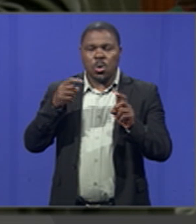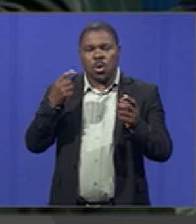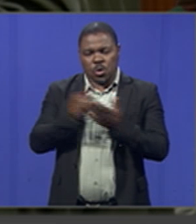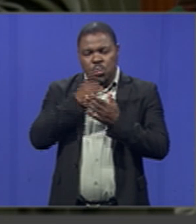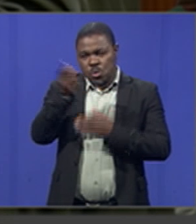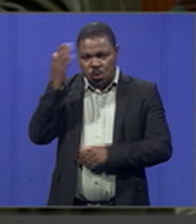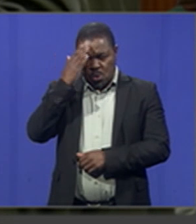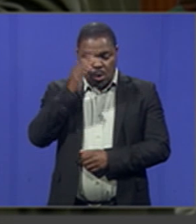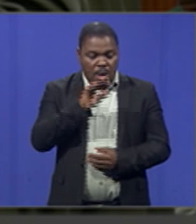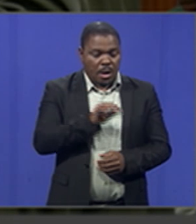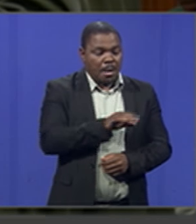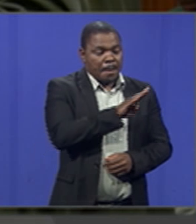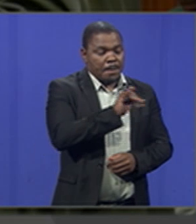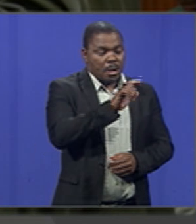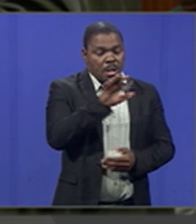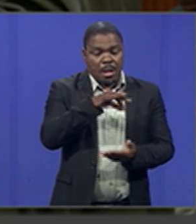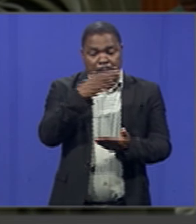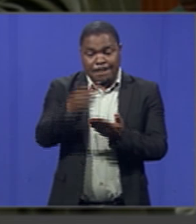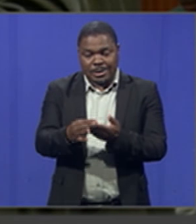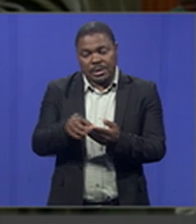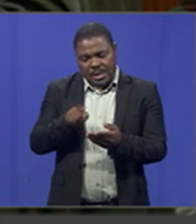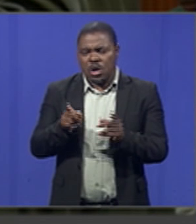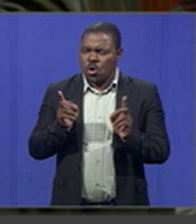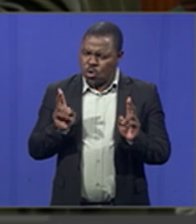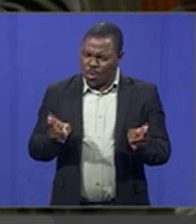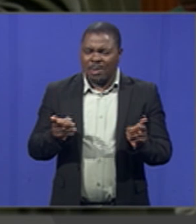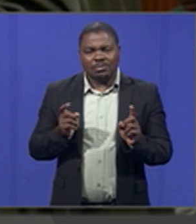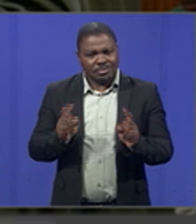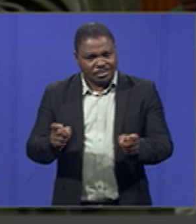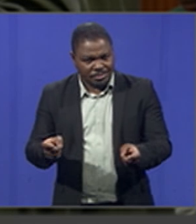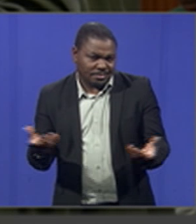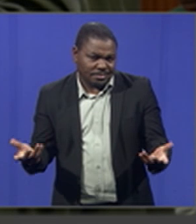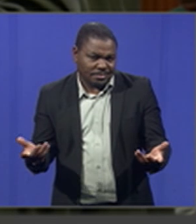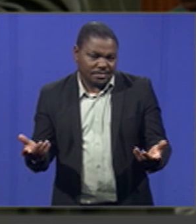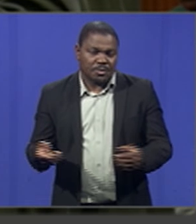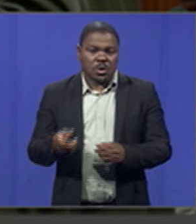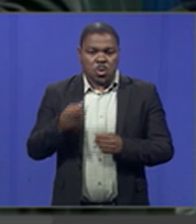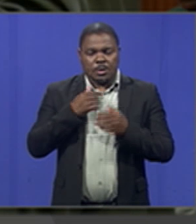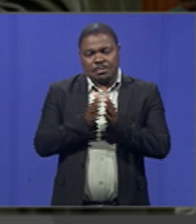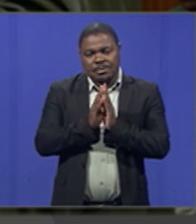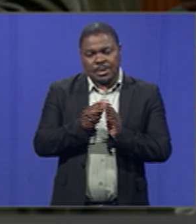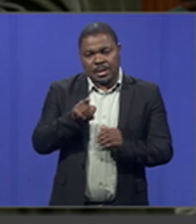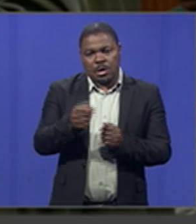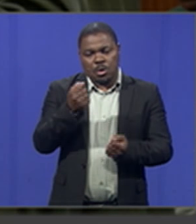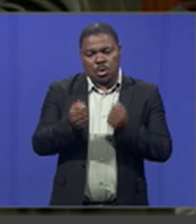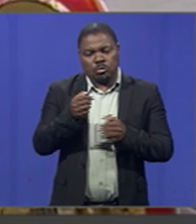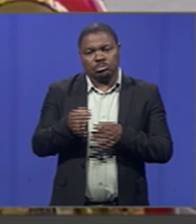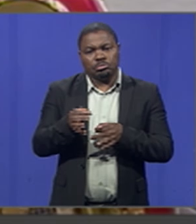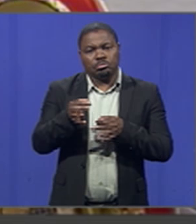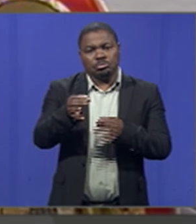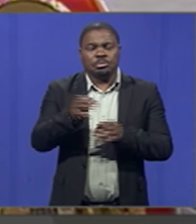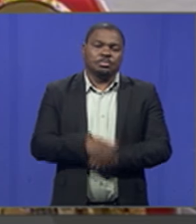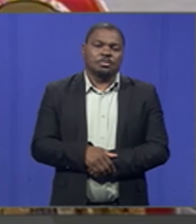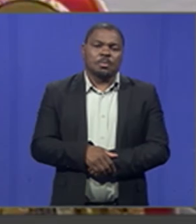that bail applications are urgent in their nature, and thus we would request that this matter be transferred to bail court. Puso